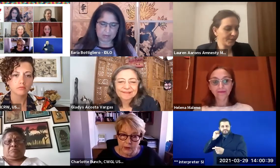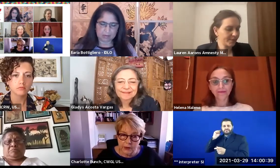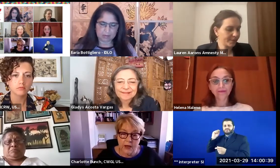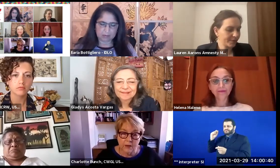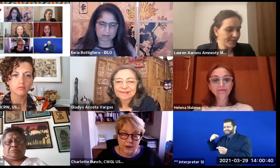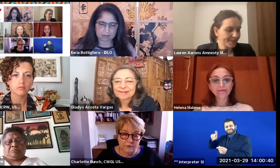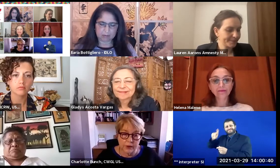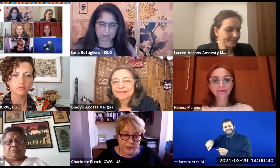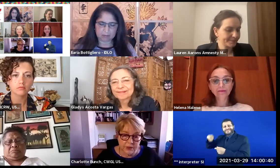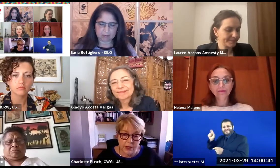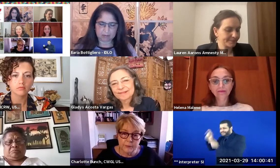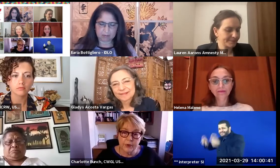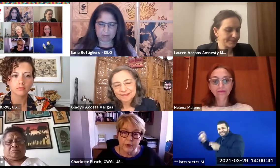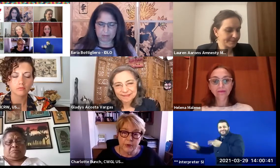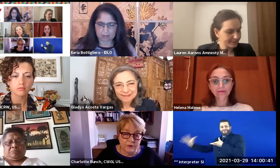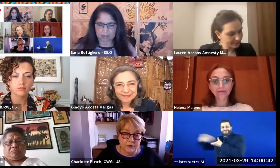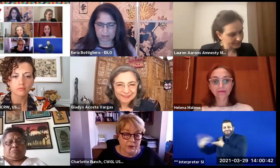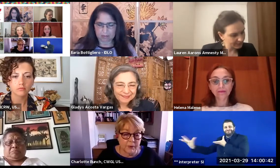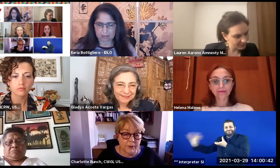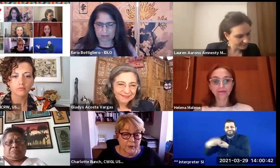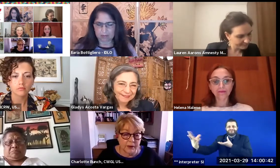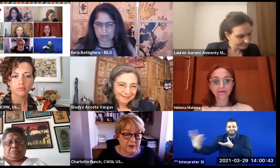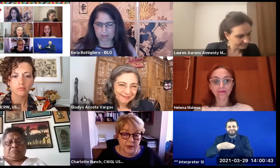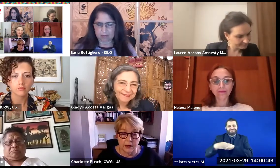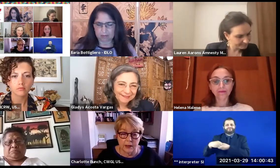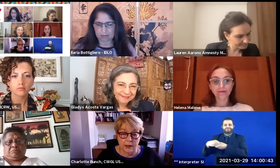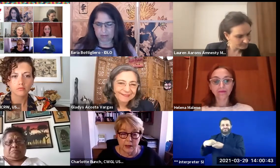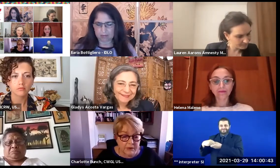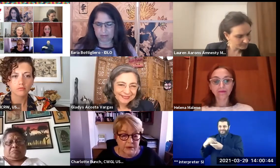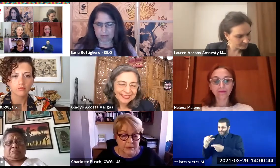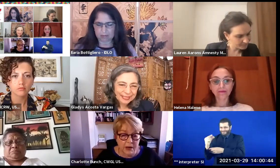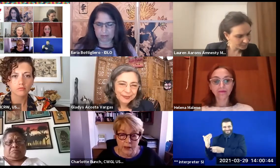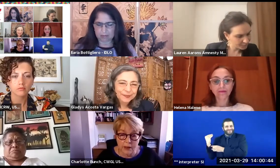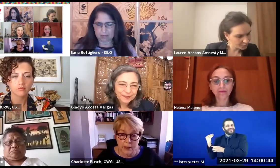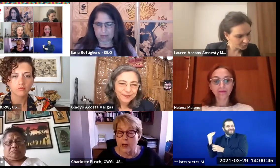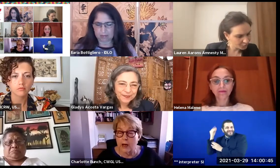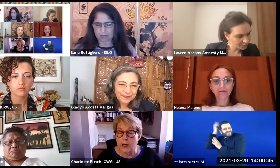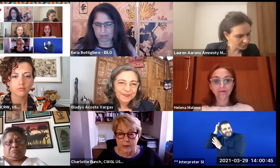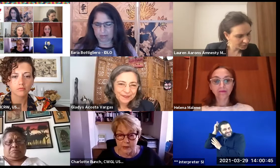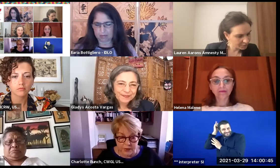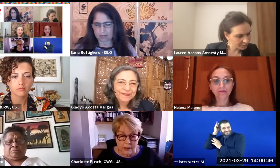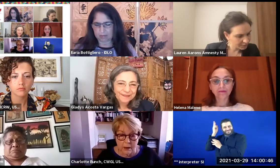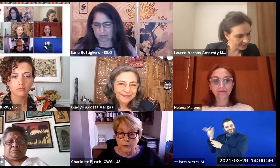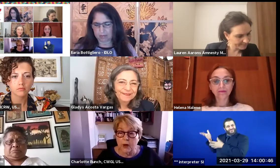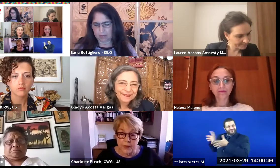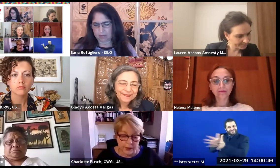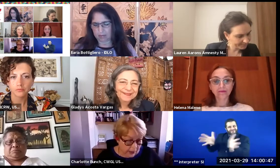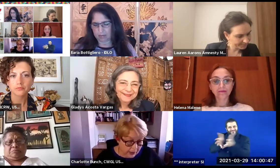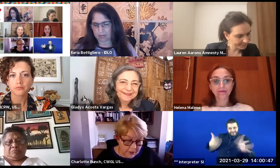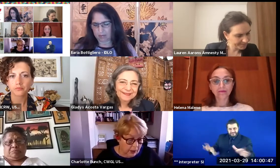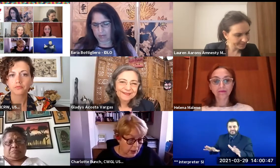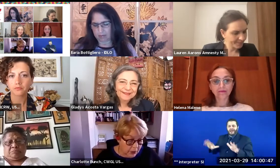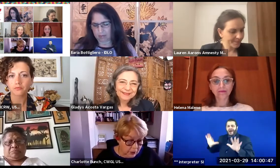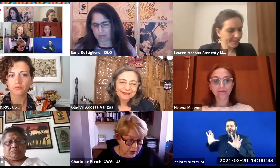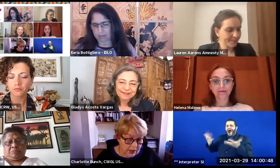and actually take that voice and put it at the center of policymaking, we'd have an entirely different climate policy right there.